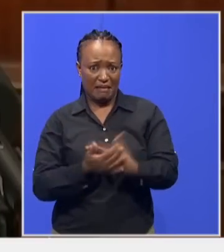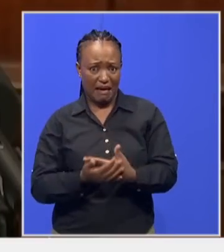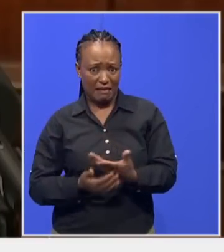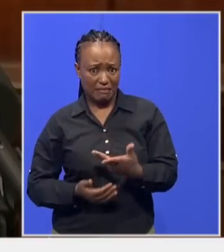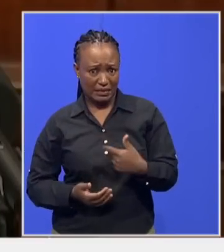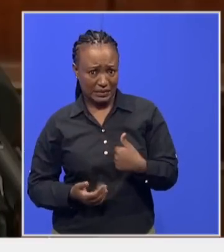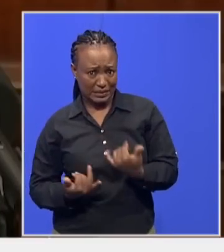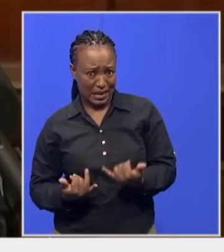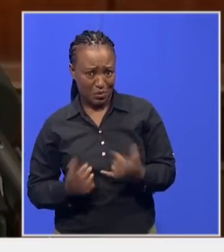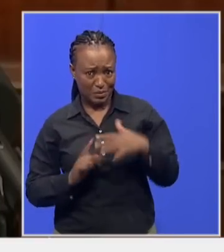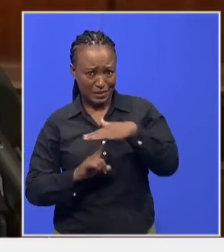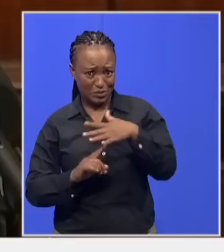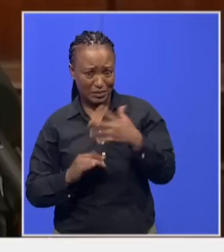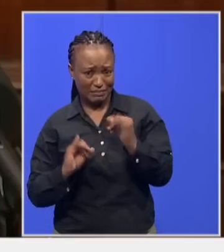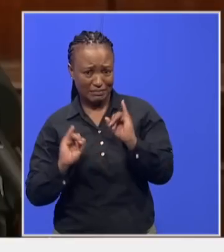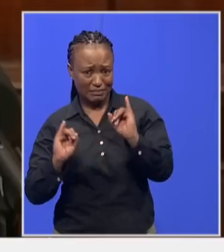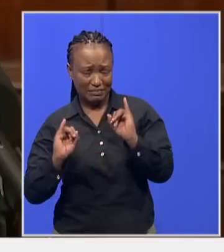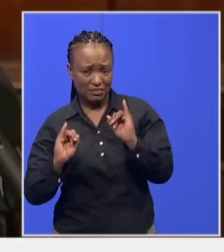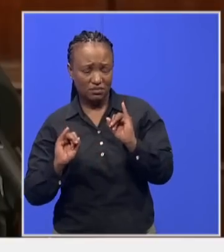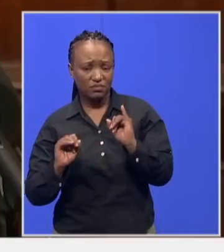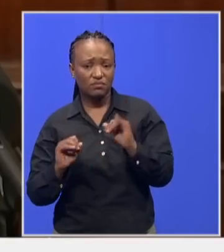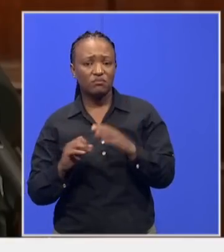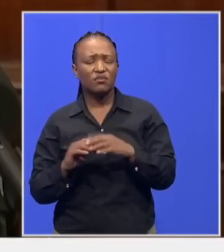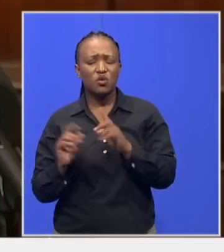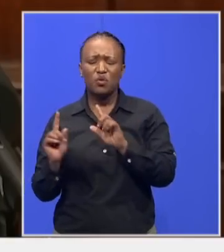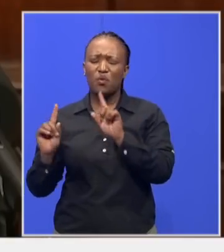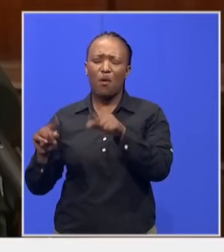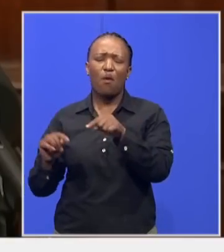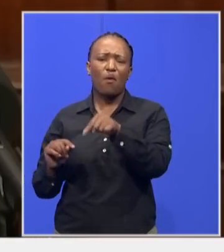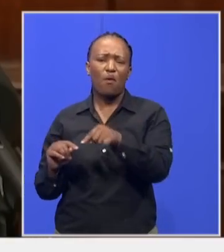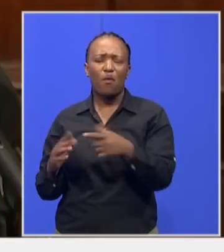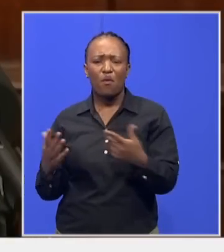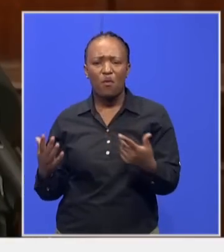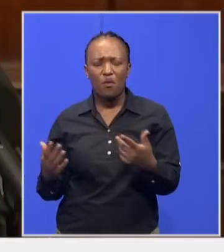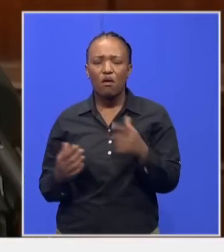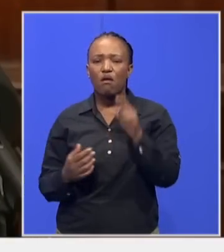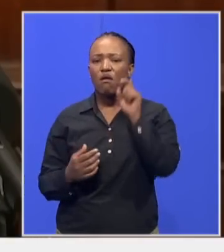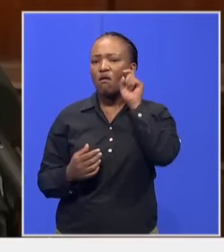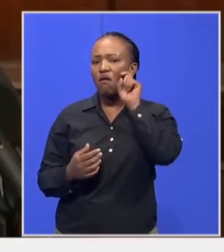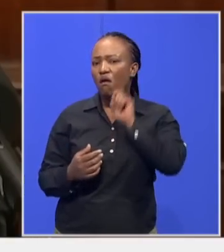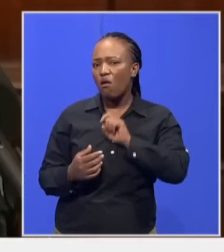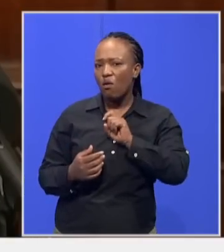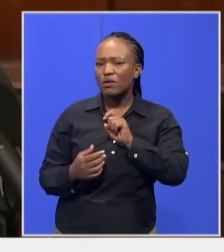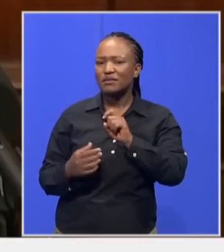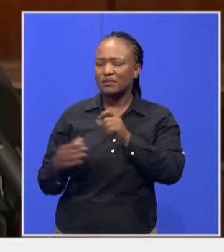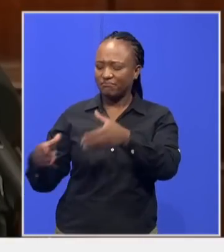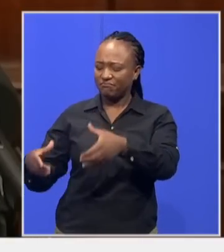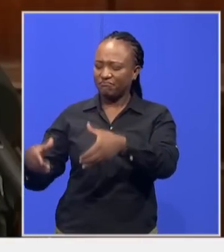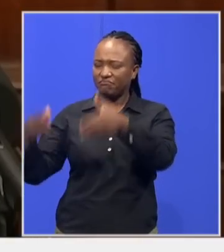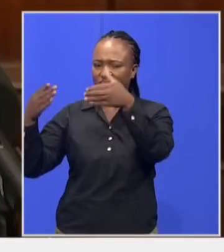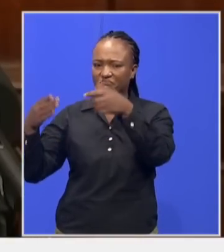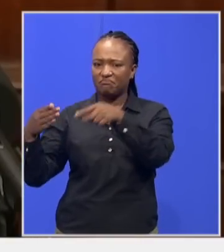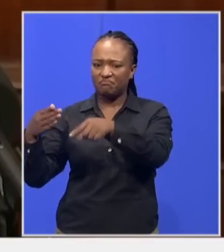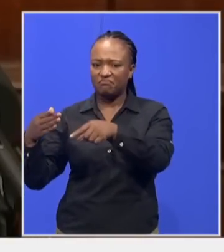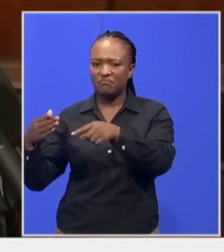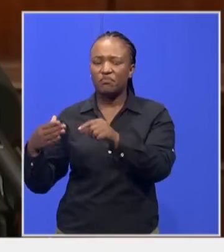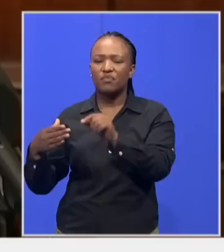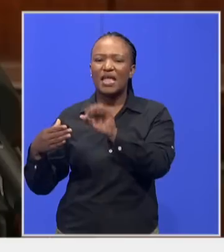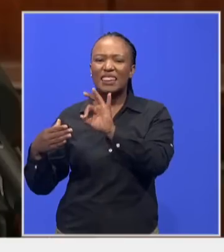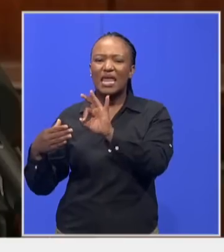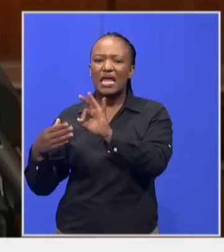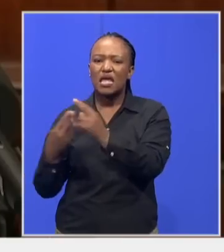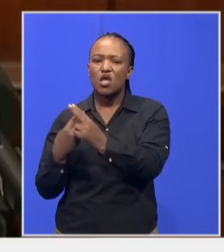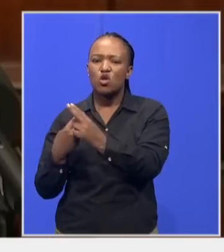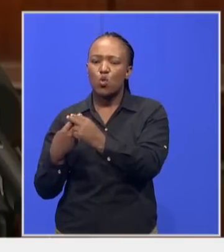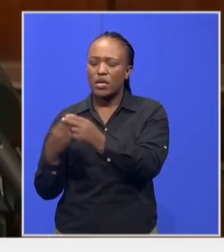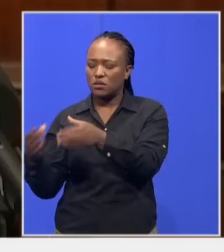situation? You go to Camden, again, one of the old ladies of the fleet, there's an intention, there's 3 units that must go